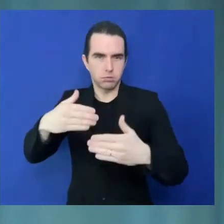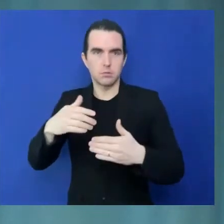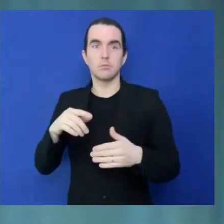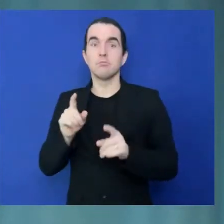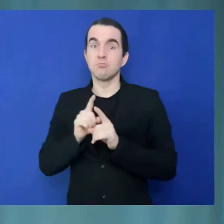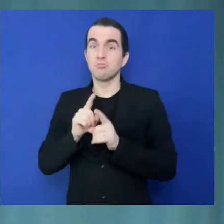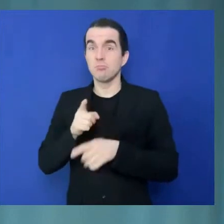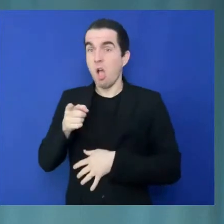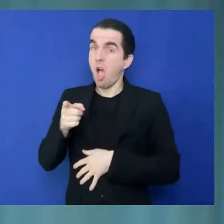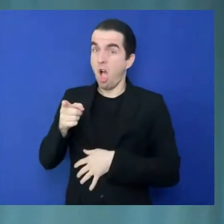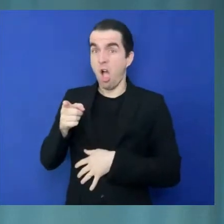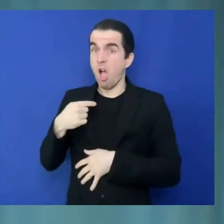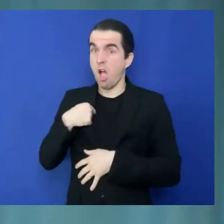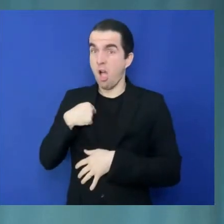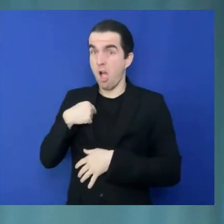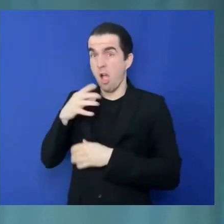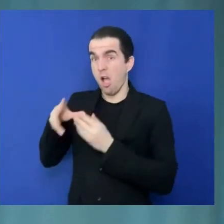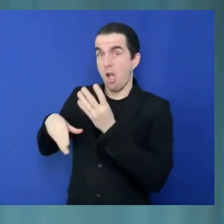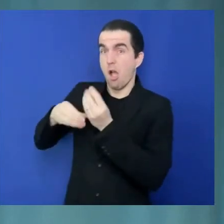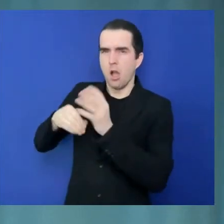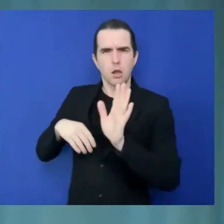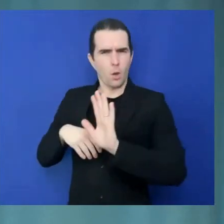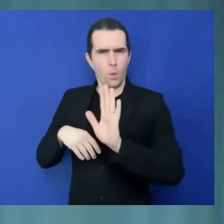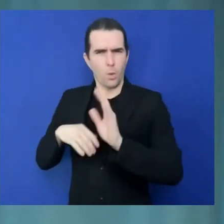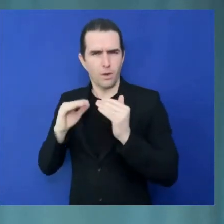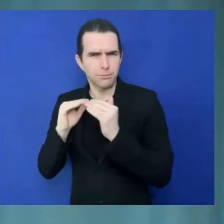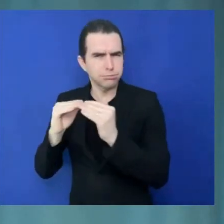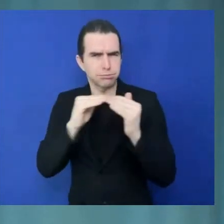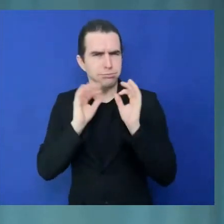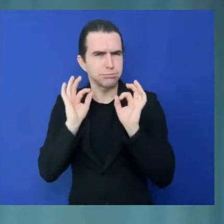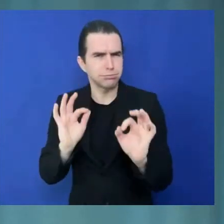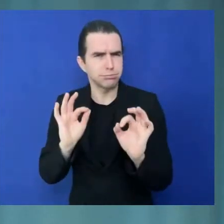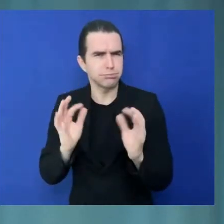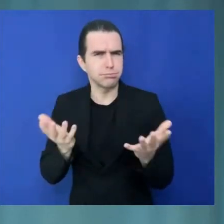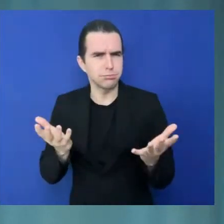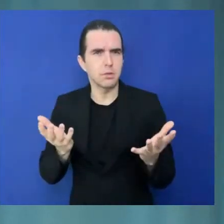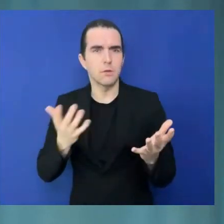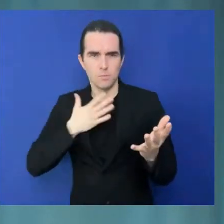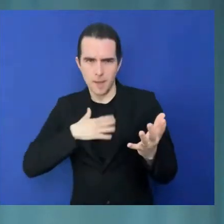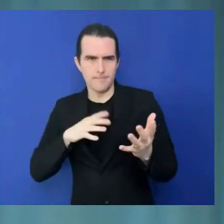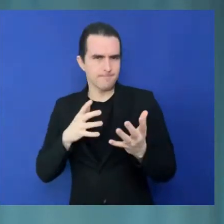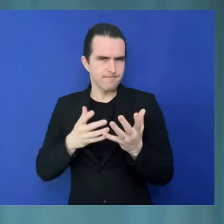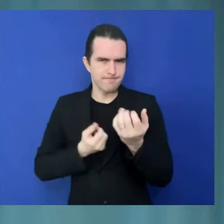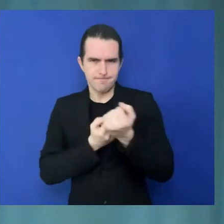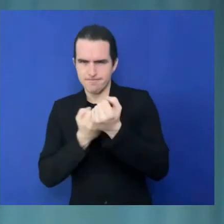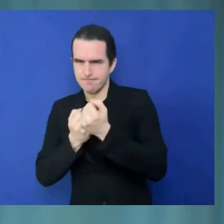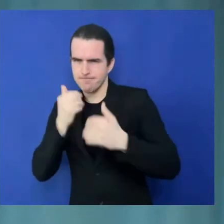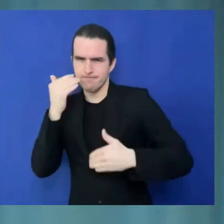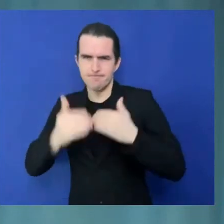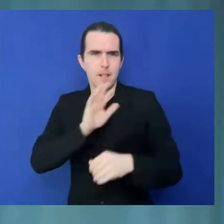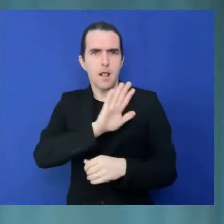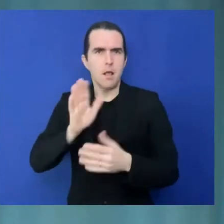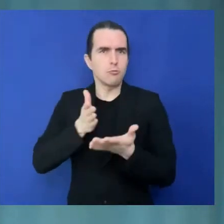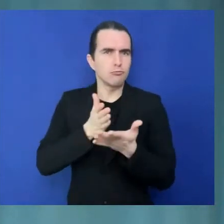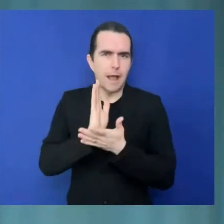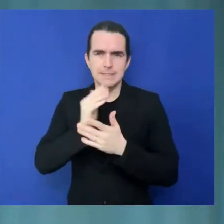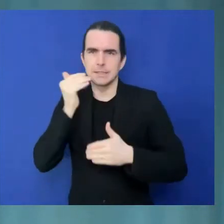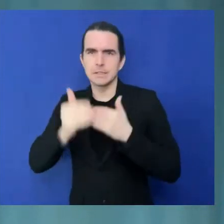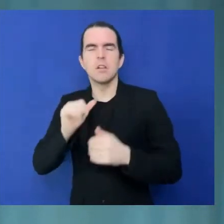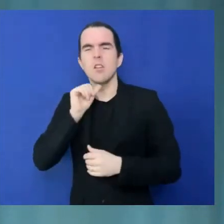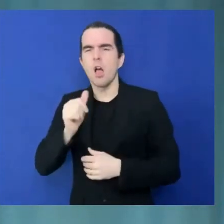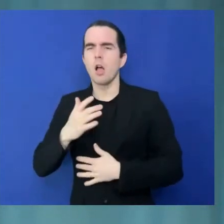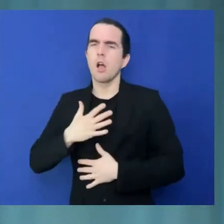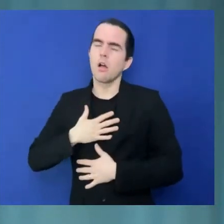immense contribution that this 15% of its population has to offer. Ladies and gentlemen, the most important voice in